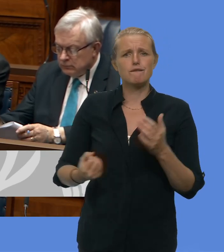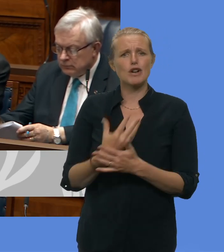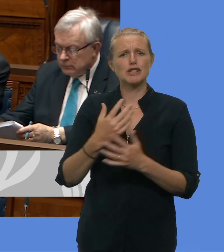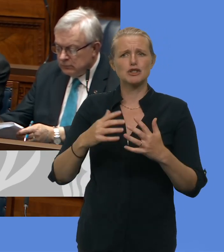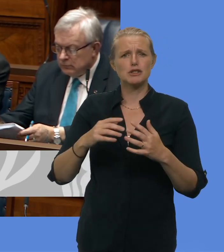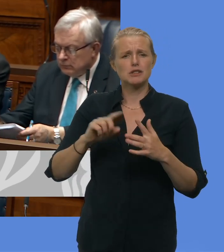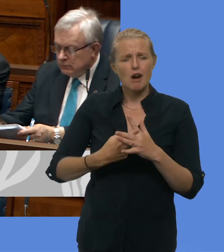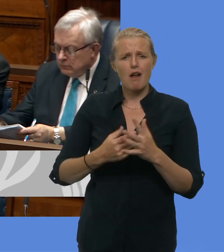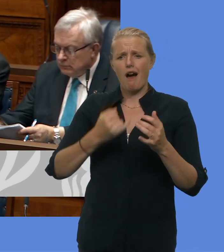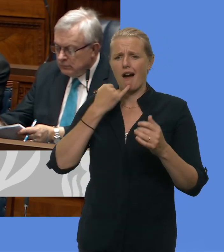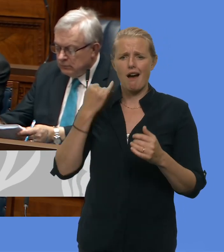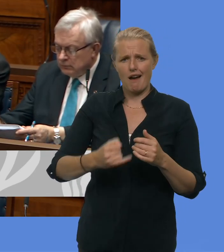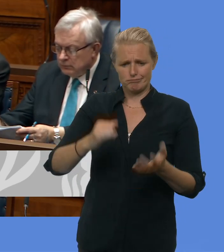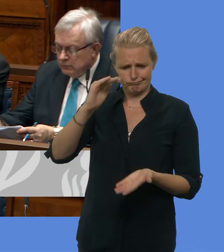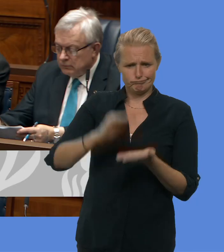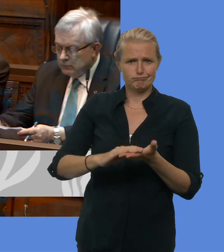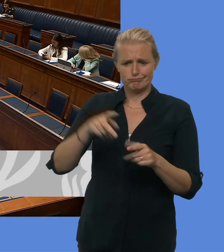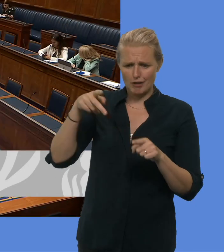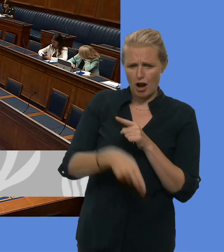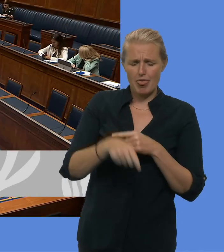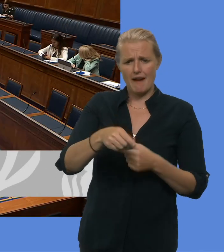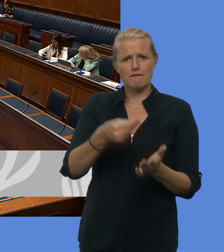pupil at one of those schools, but it would be helpful to have an update on what is happening.